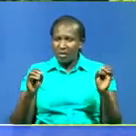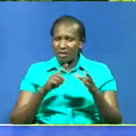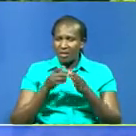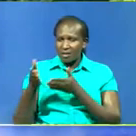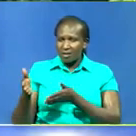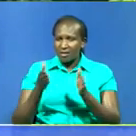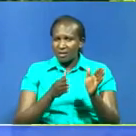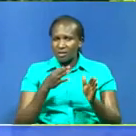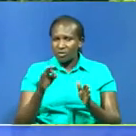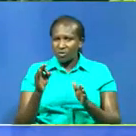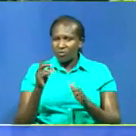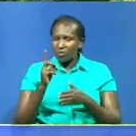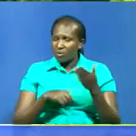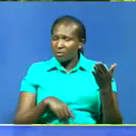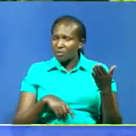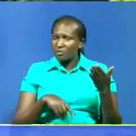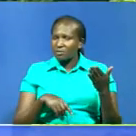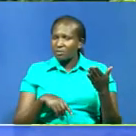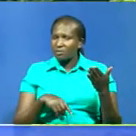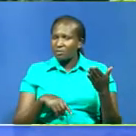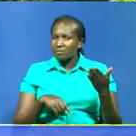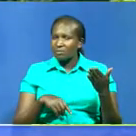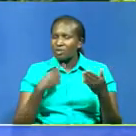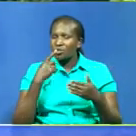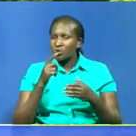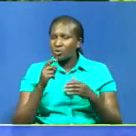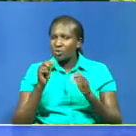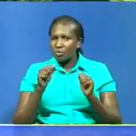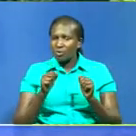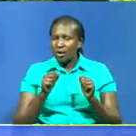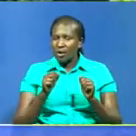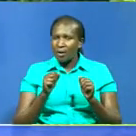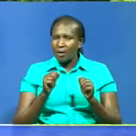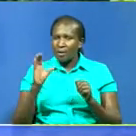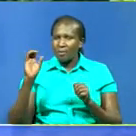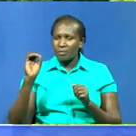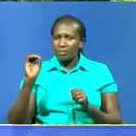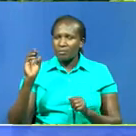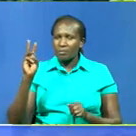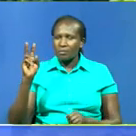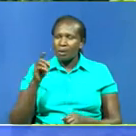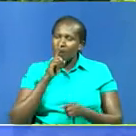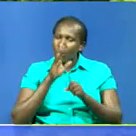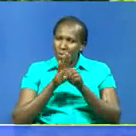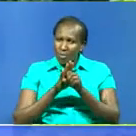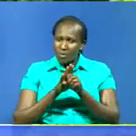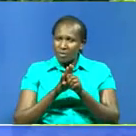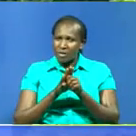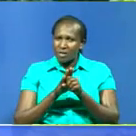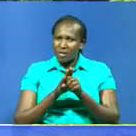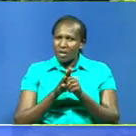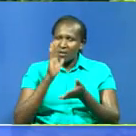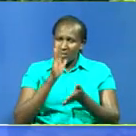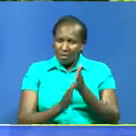that you don't keep your word. So you can't keep covenant. Your promises zinakwaga